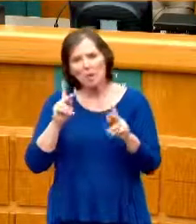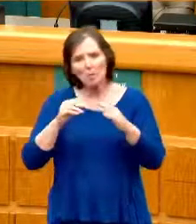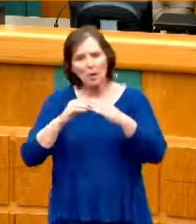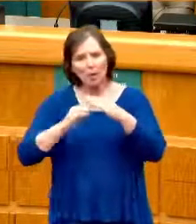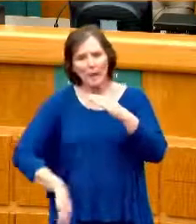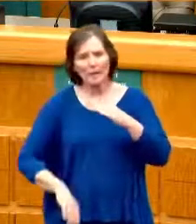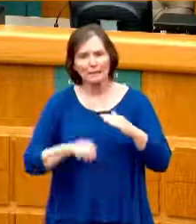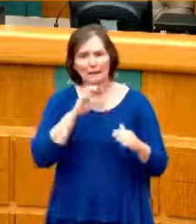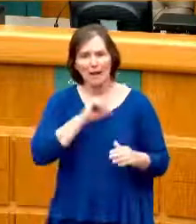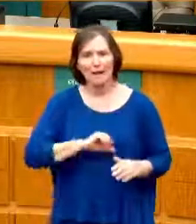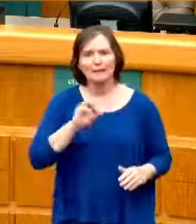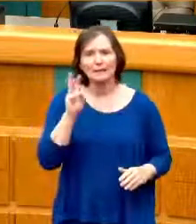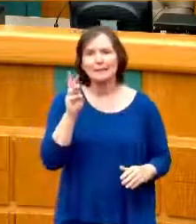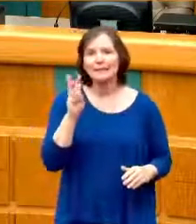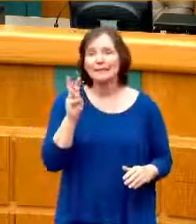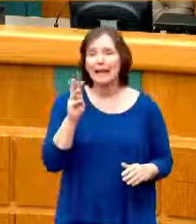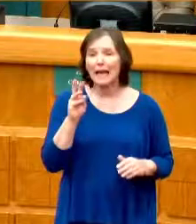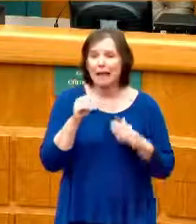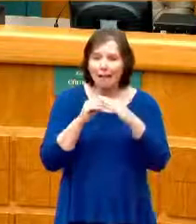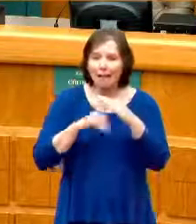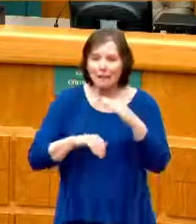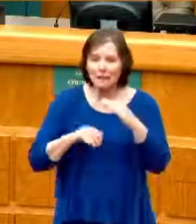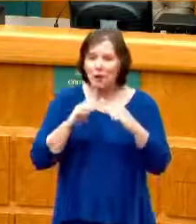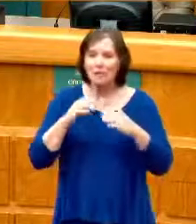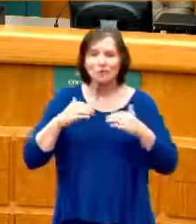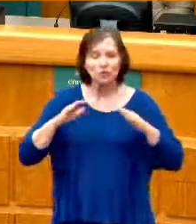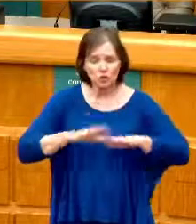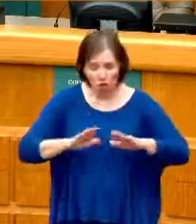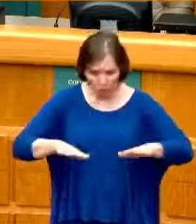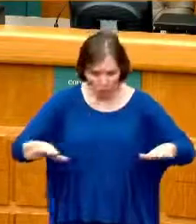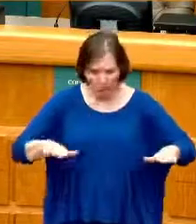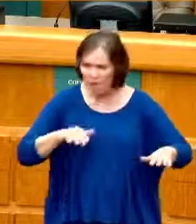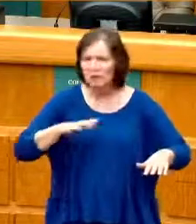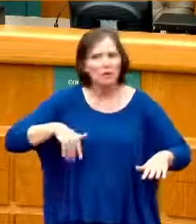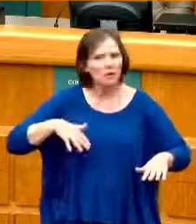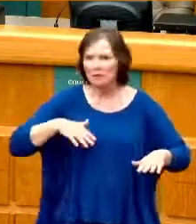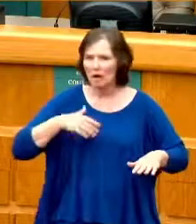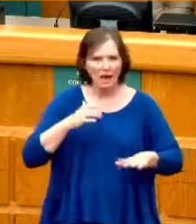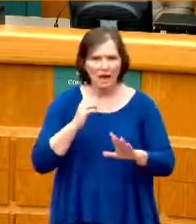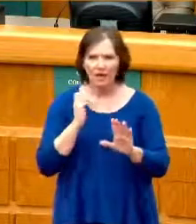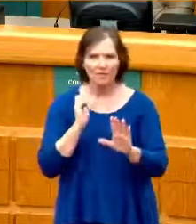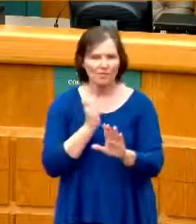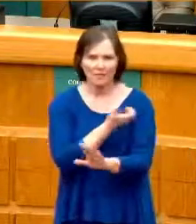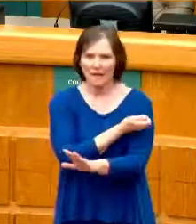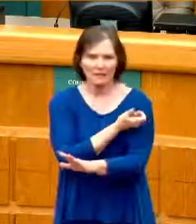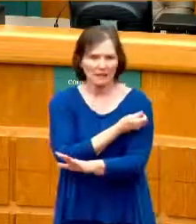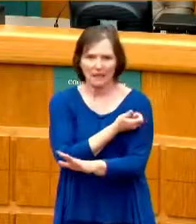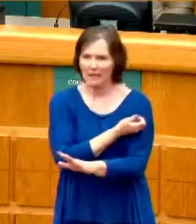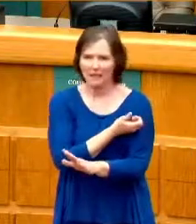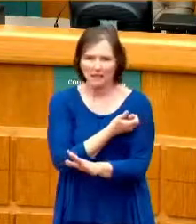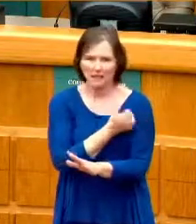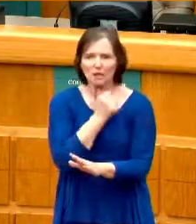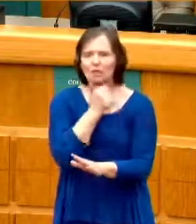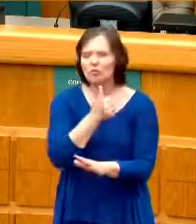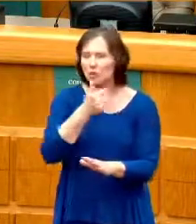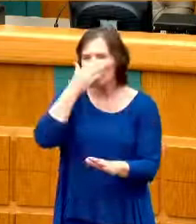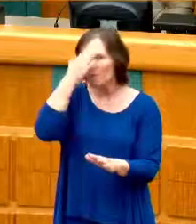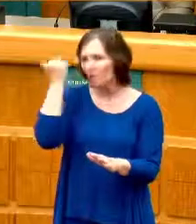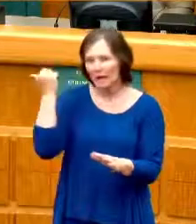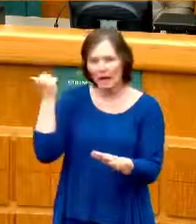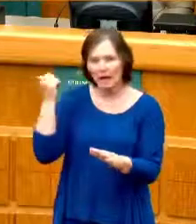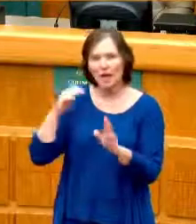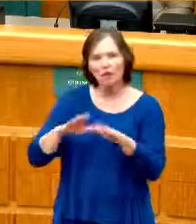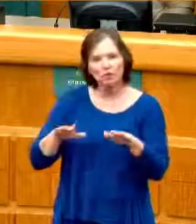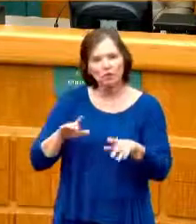so excited about adults and getting vaccinated and being able to see extended family members that we're forgetting that these children, they're going